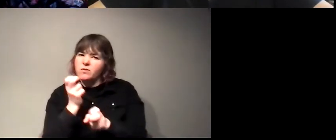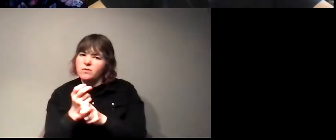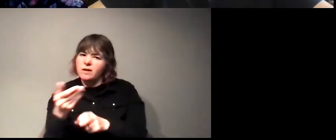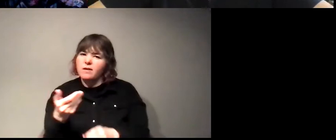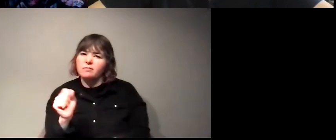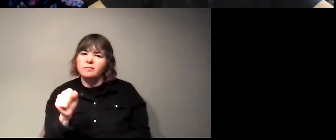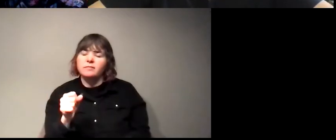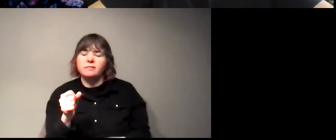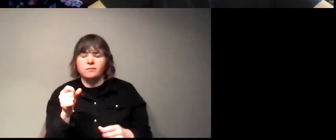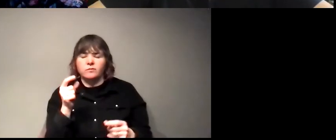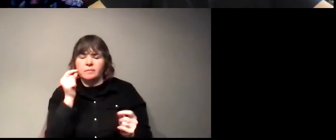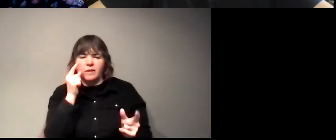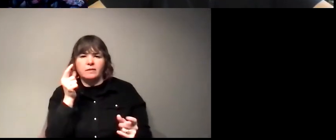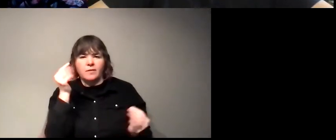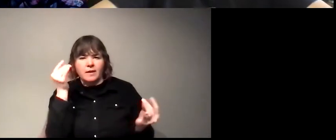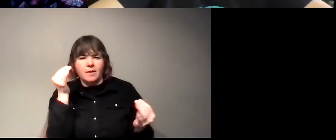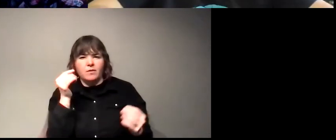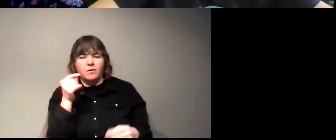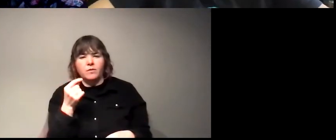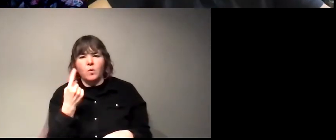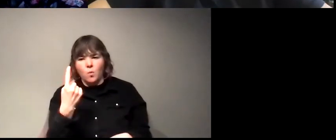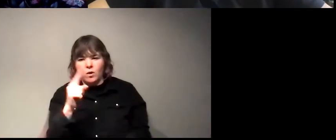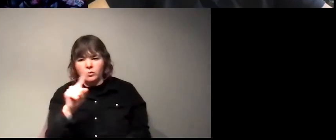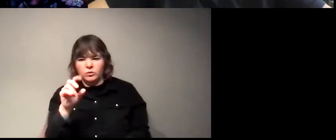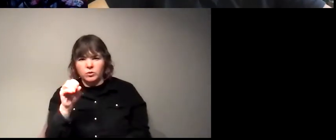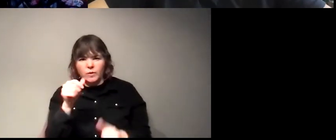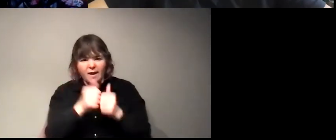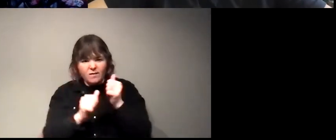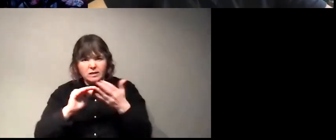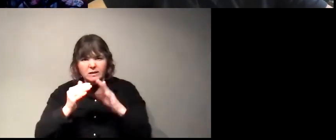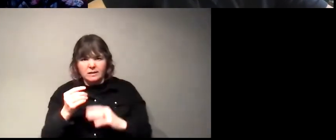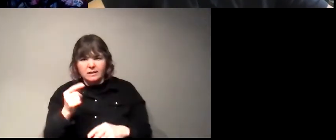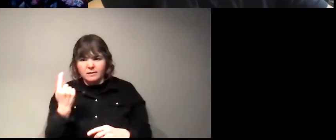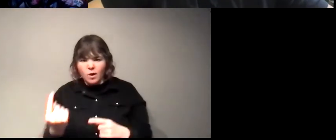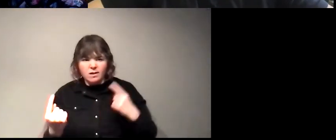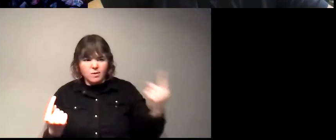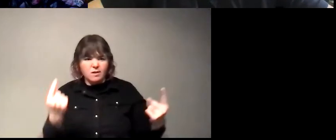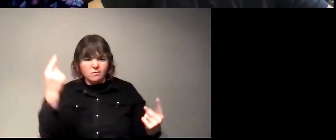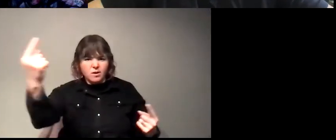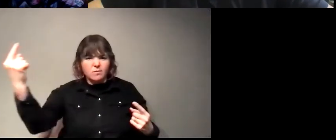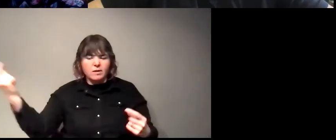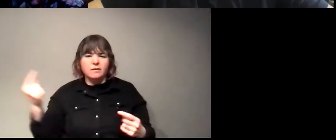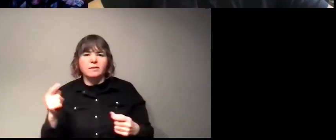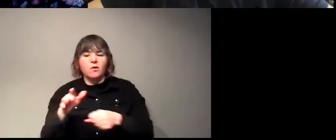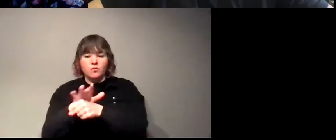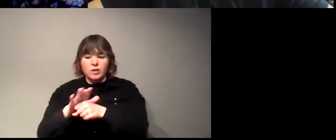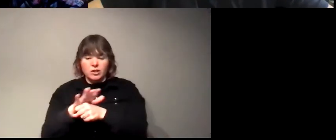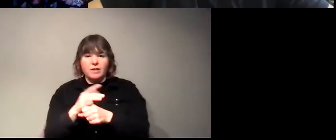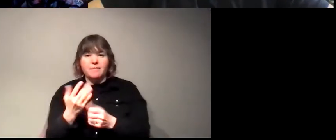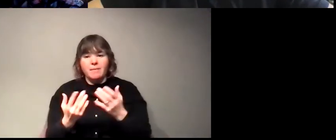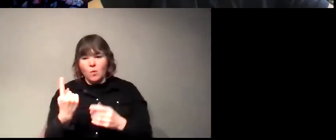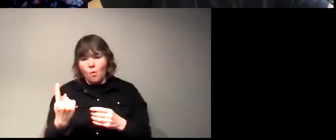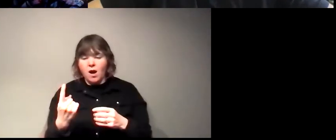because if you think about it, only one zoo in each city, and in a lot of regions there may be only one